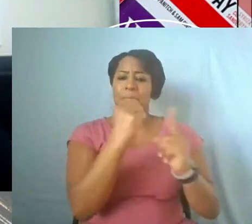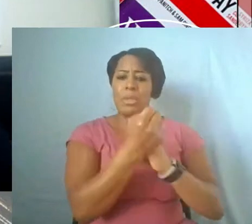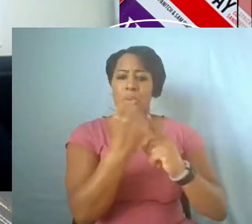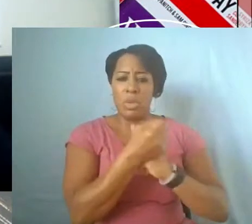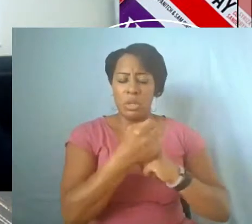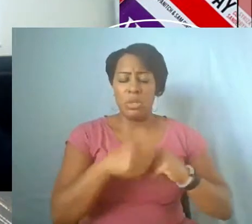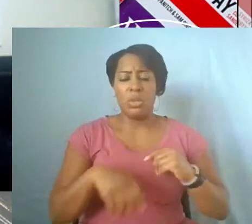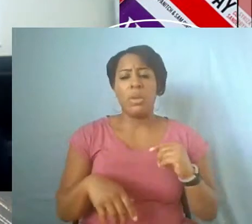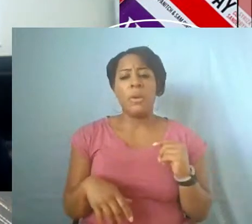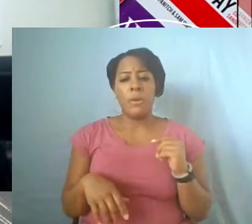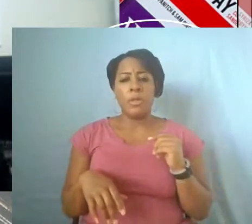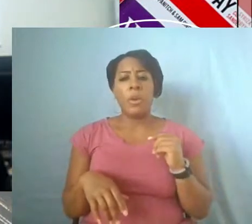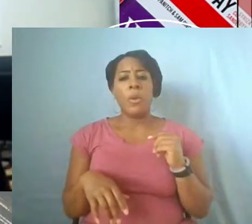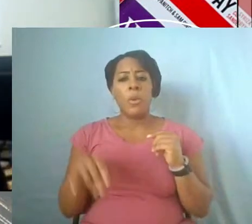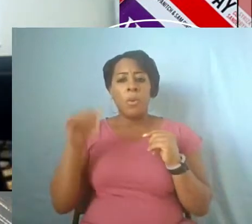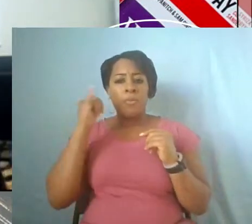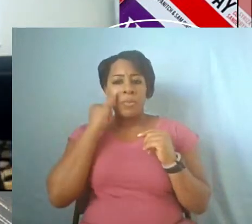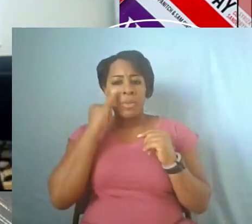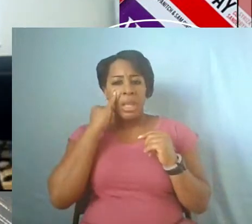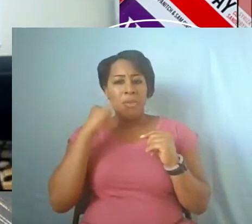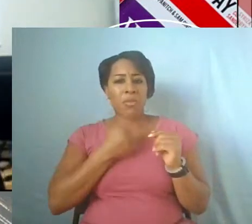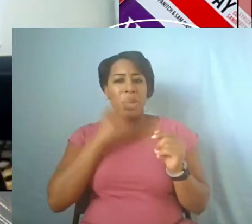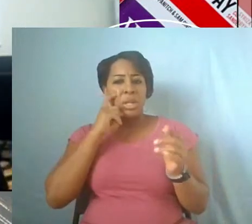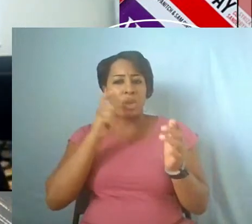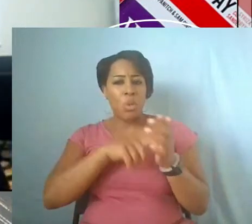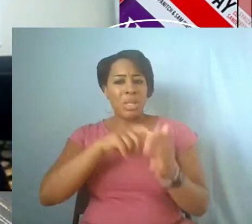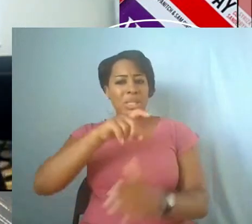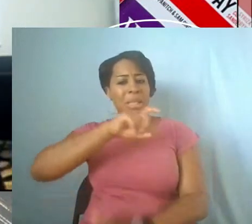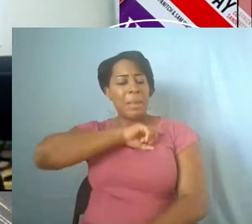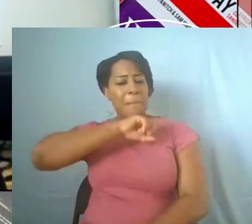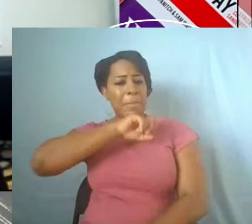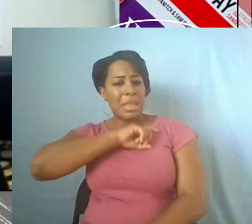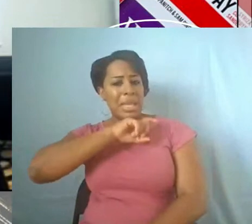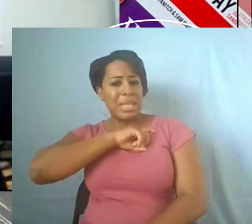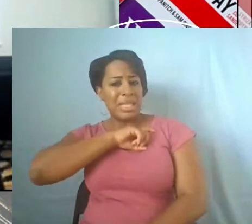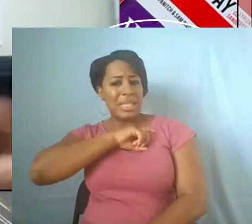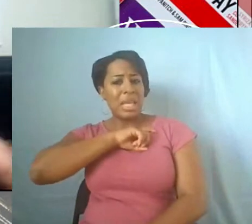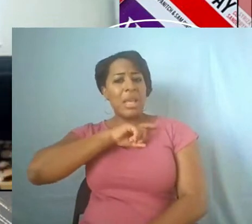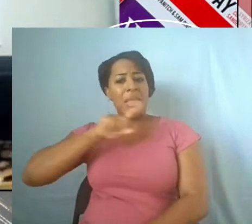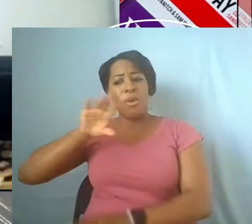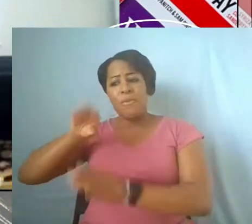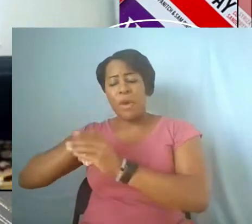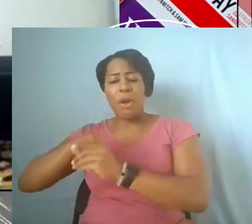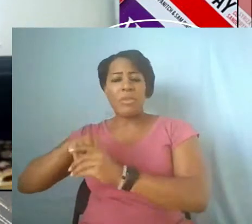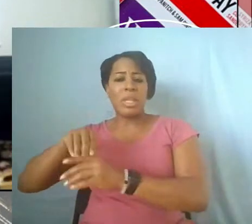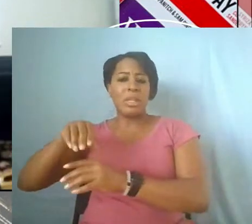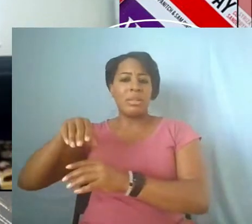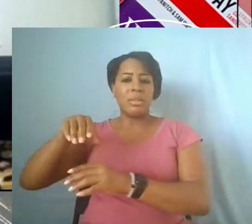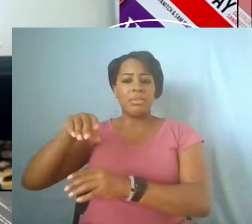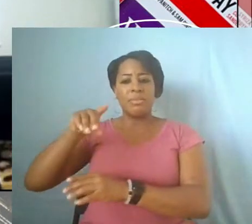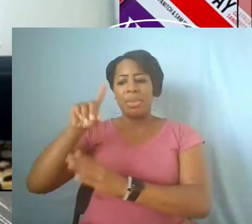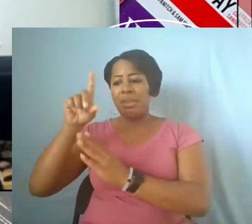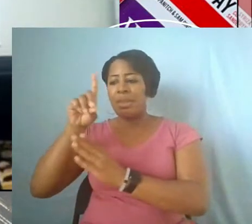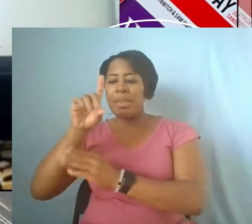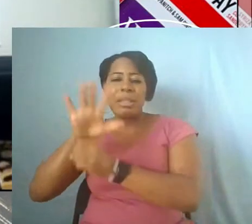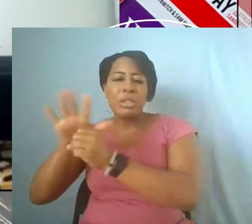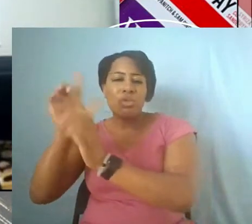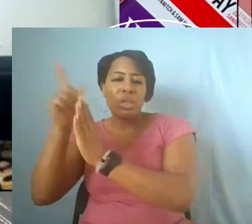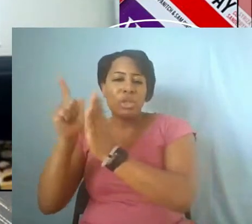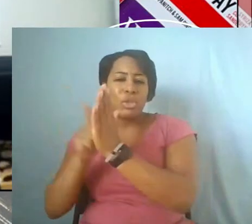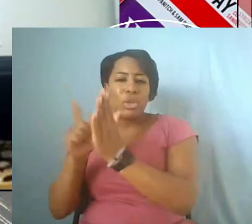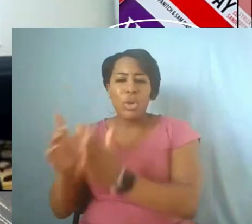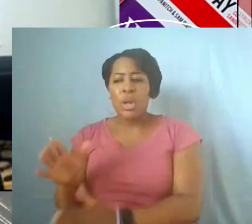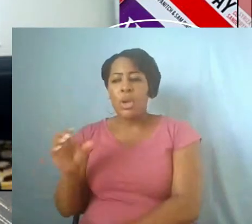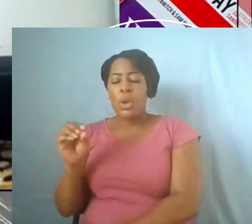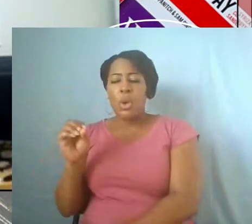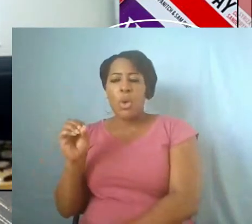are on the side of district attorneys and courtrooms that want to arrest people, not to solve issues, then they